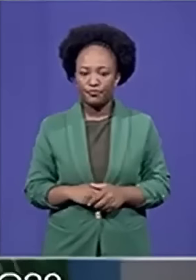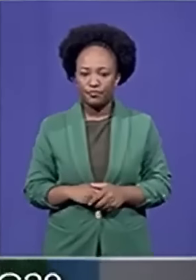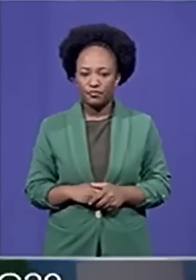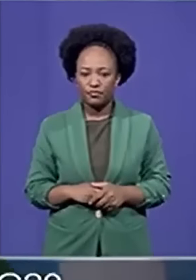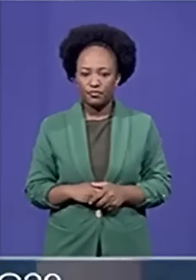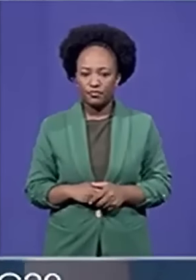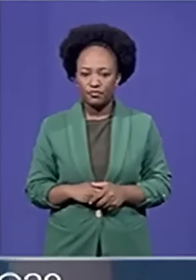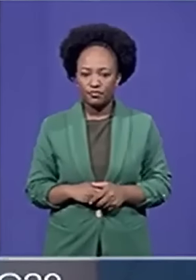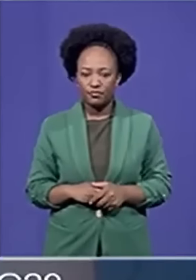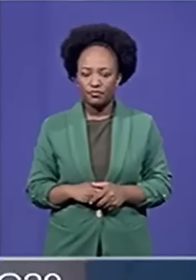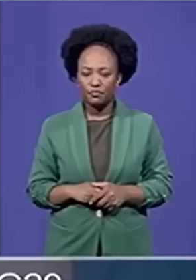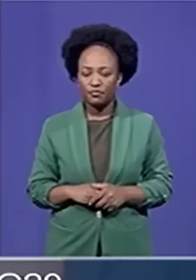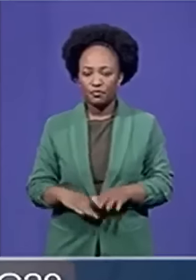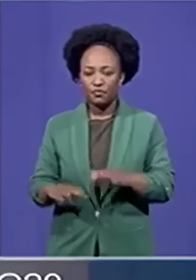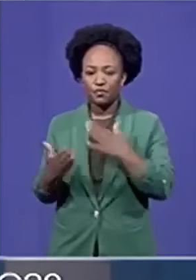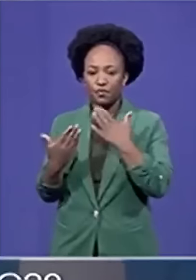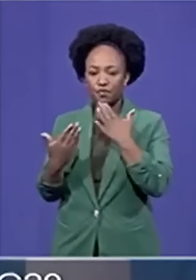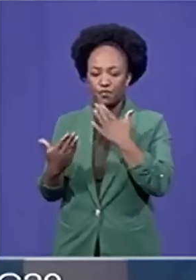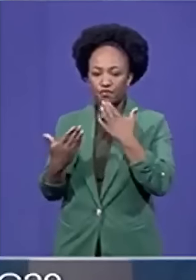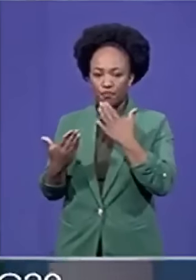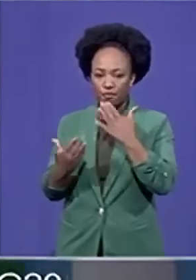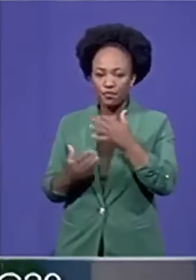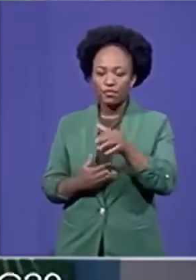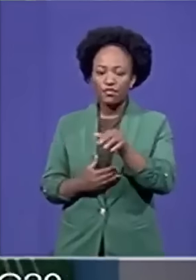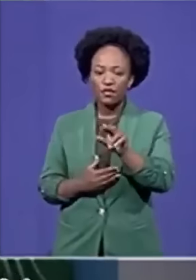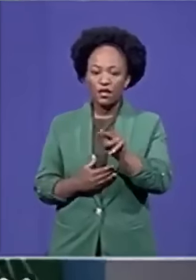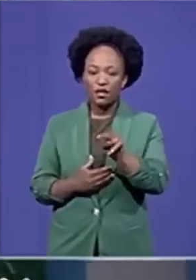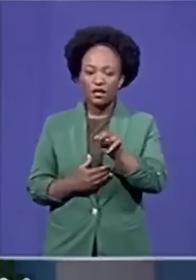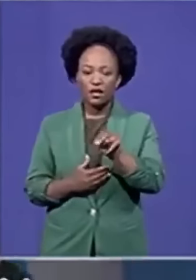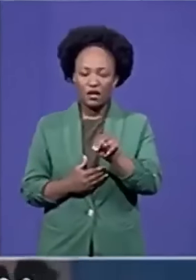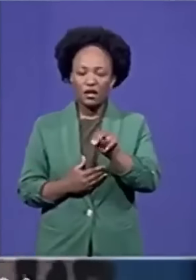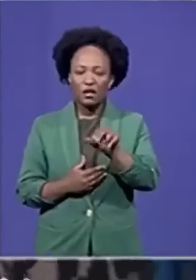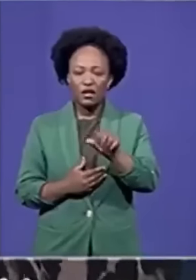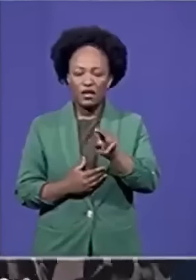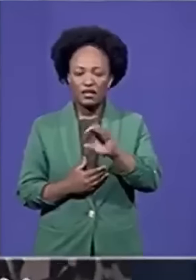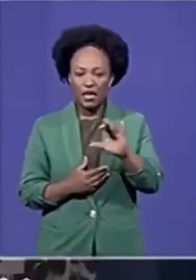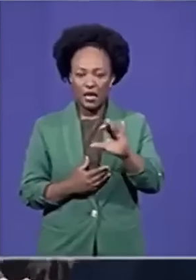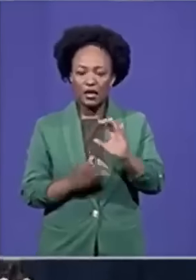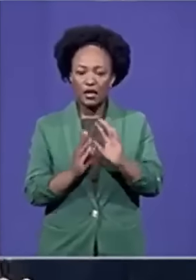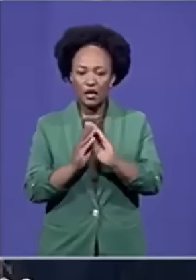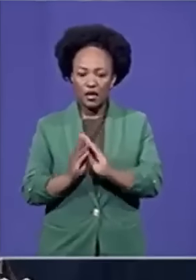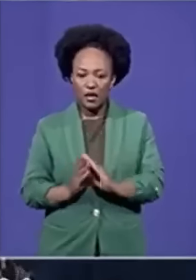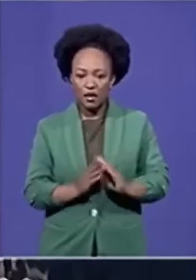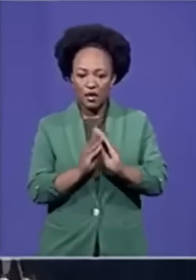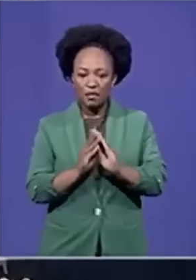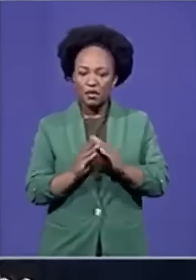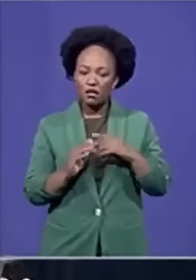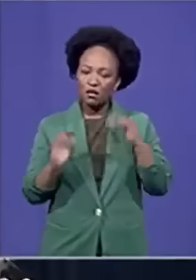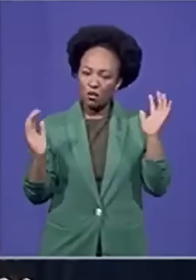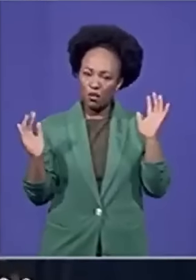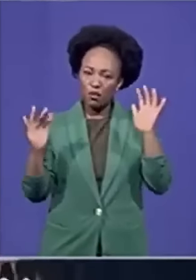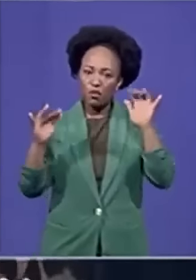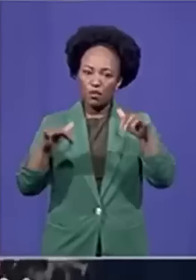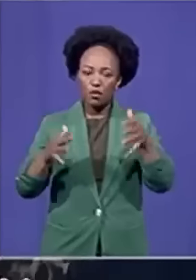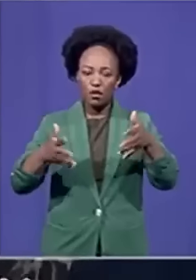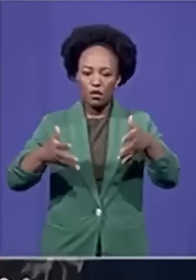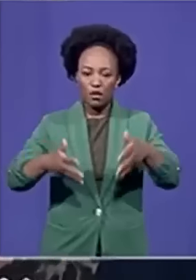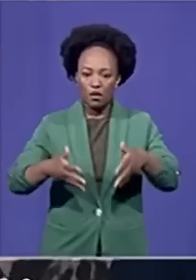Ero ke o lebohe, re tla ho wena re le Nesreke mona mo seboka sena sa G20 se lebelletsweng hore se tshwarwe